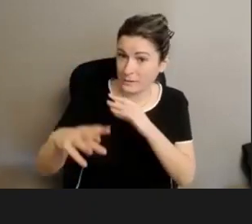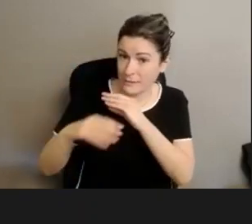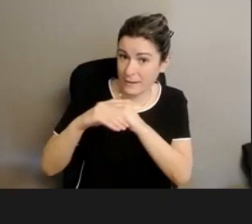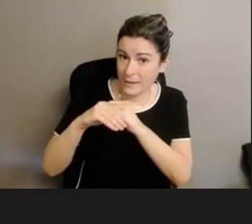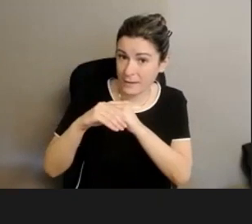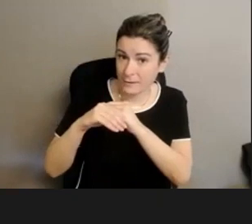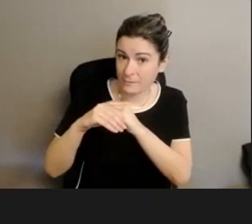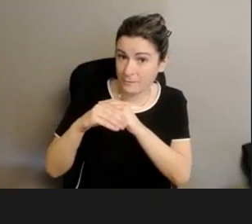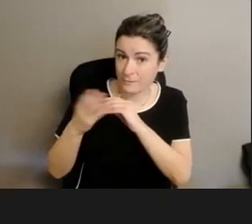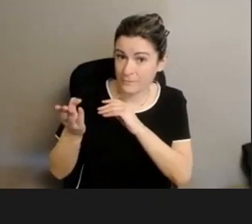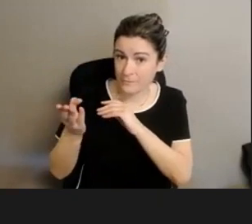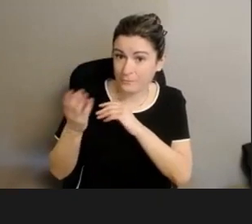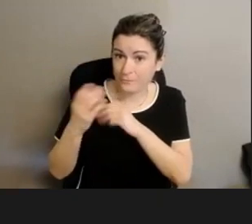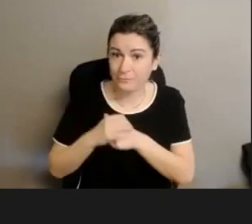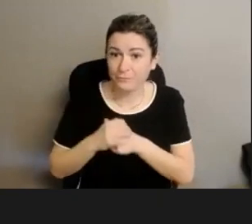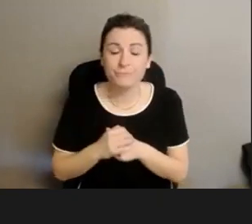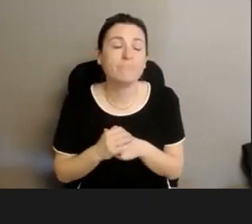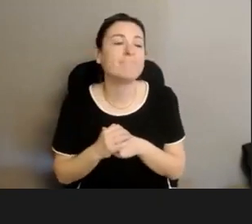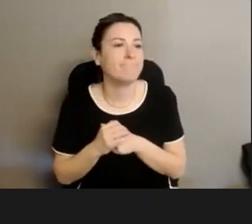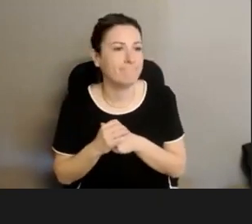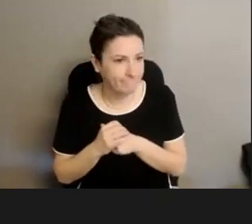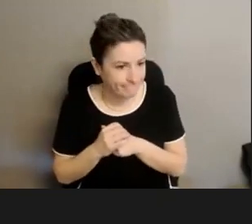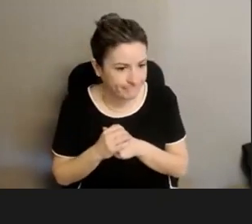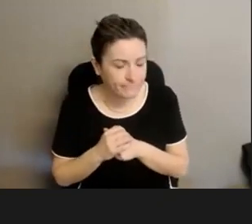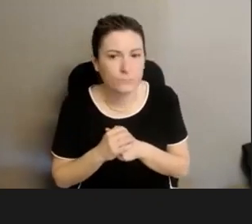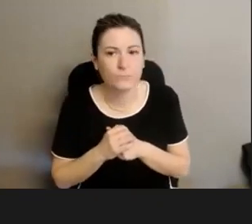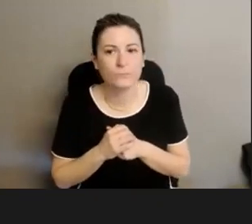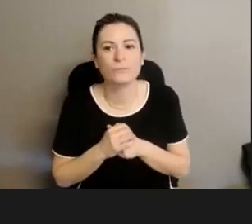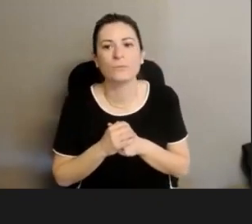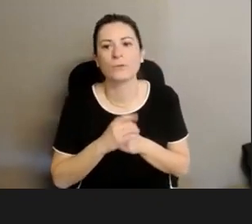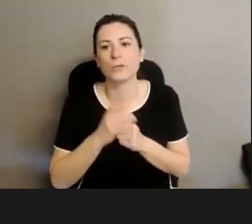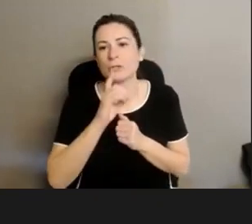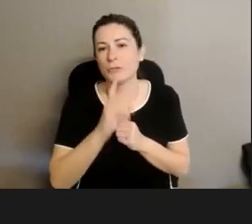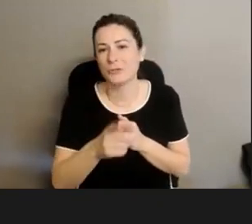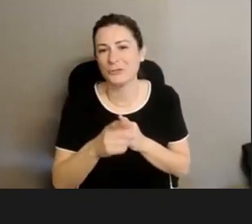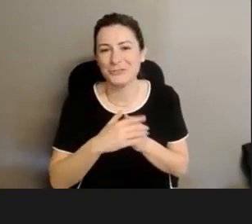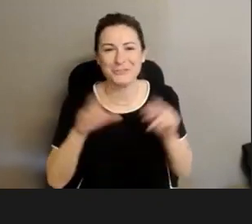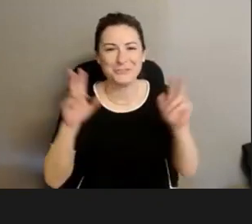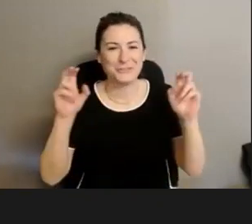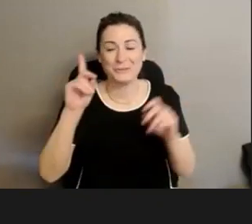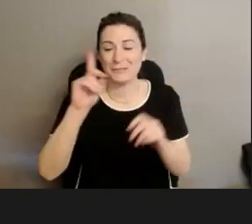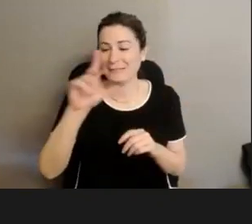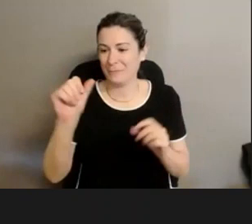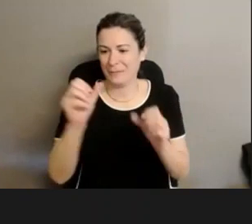Sure. I mean, this is for us at Disability Without Poverty, this is our,